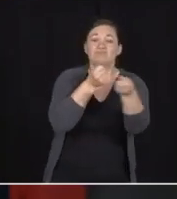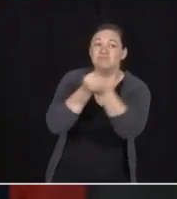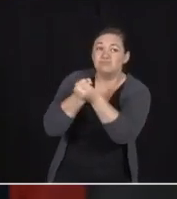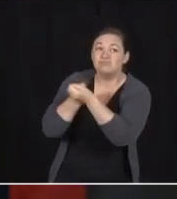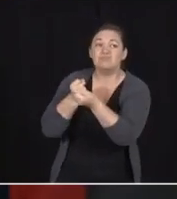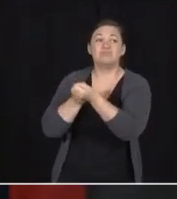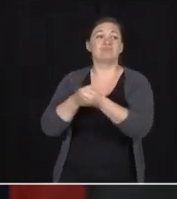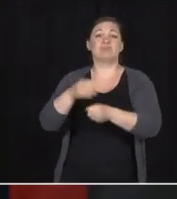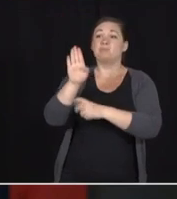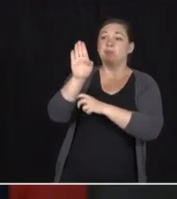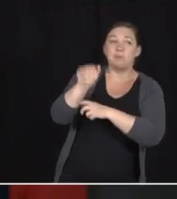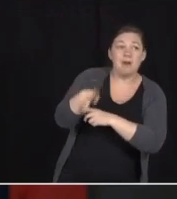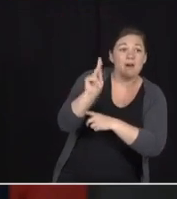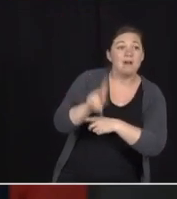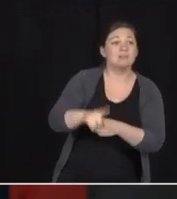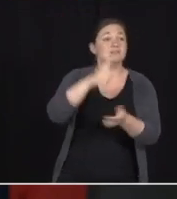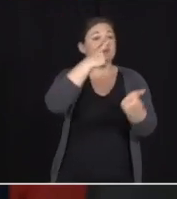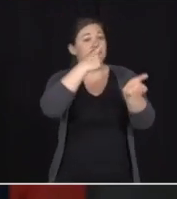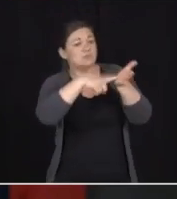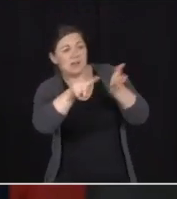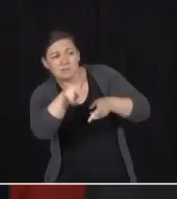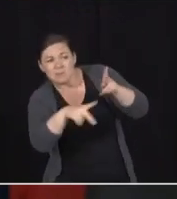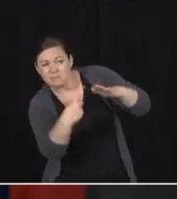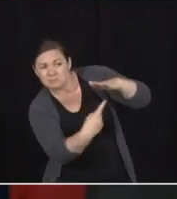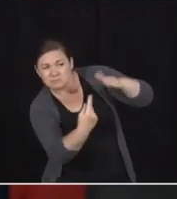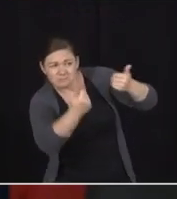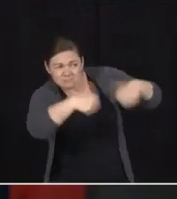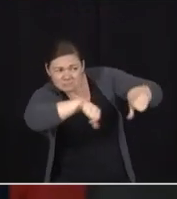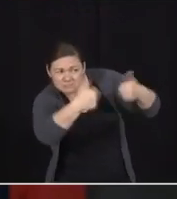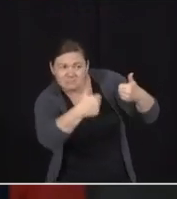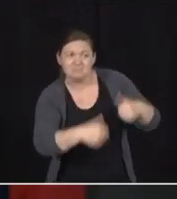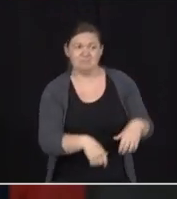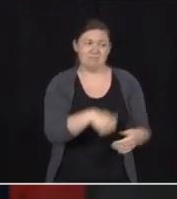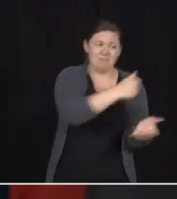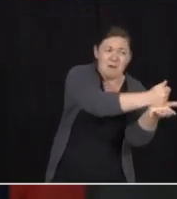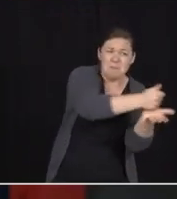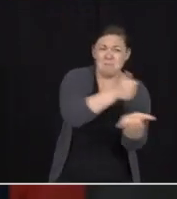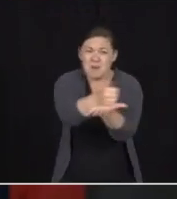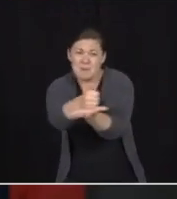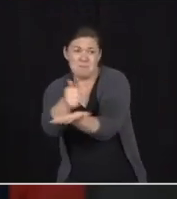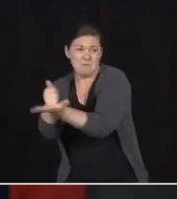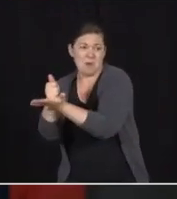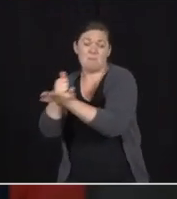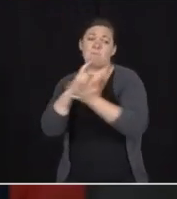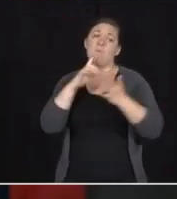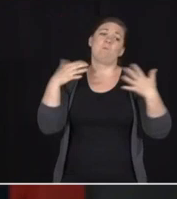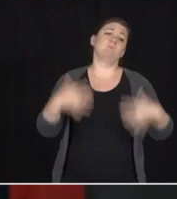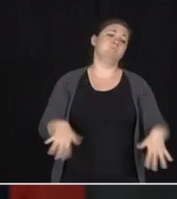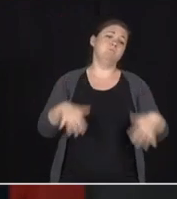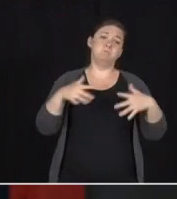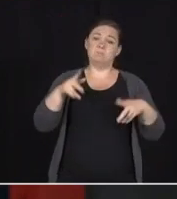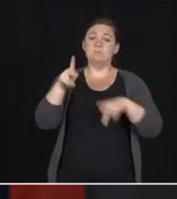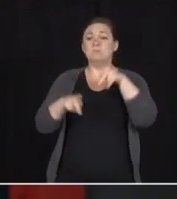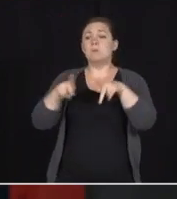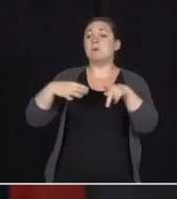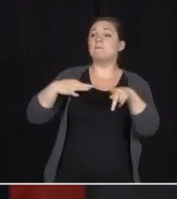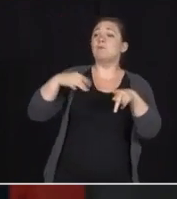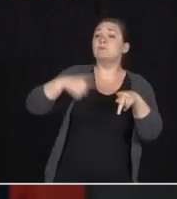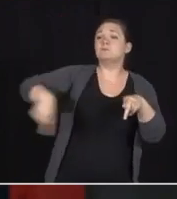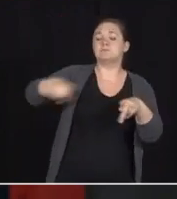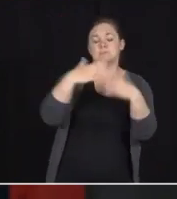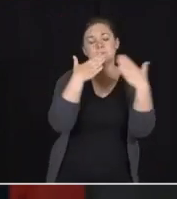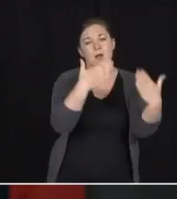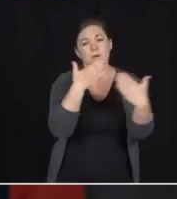in on those who need extra support. To everyone who signed up, I thank you. Almost 1 month